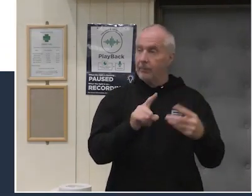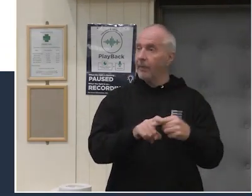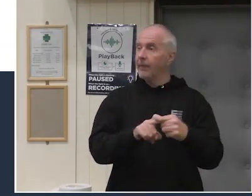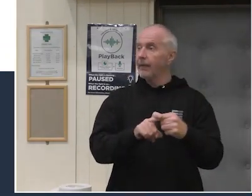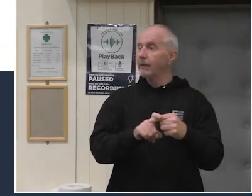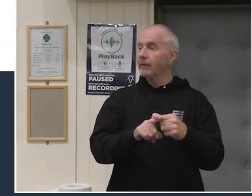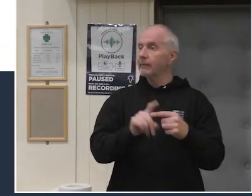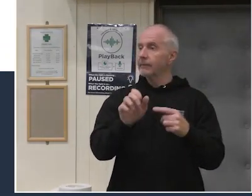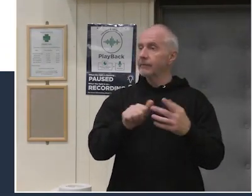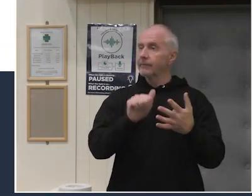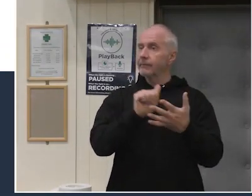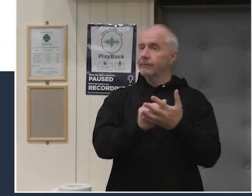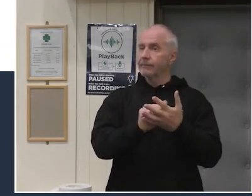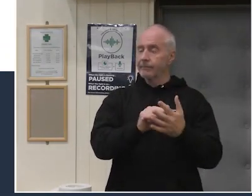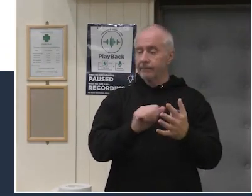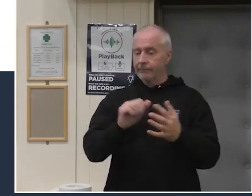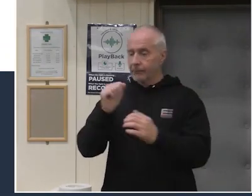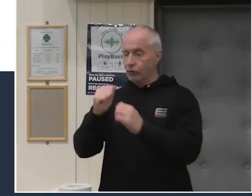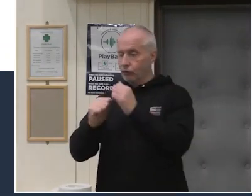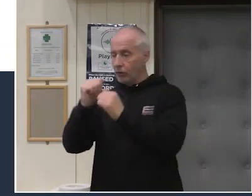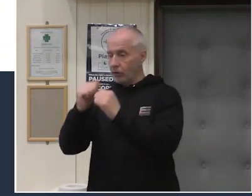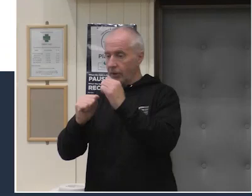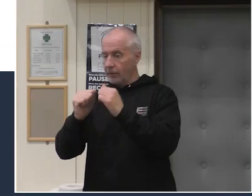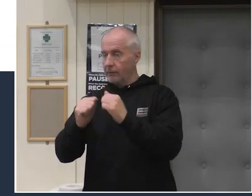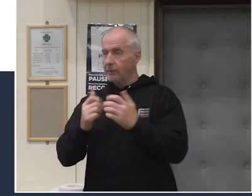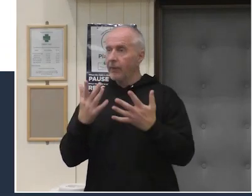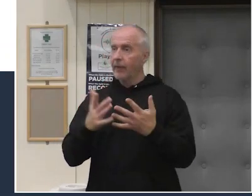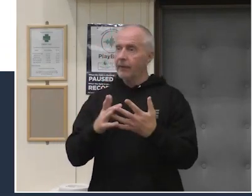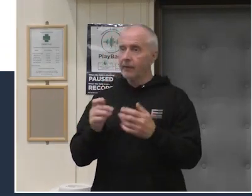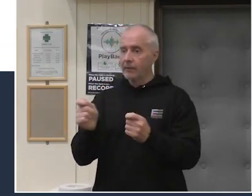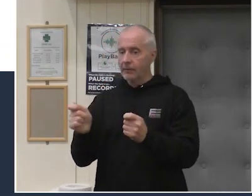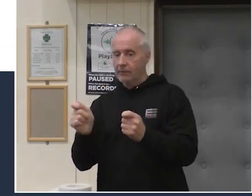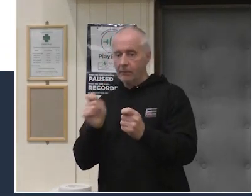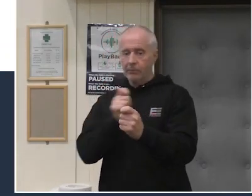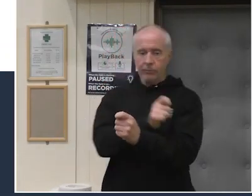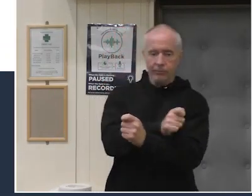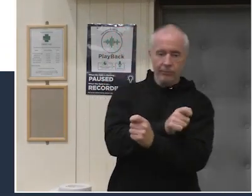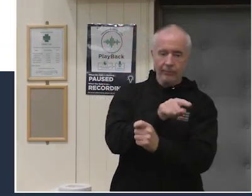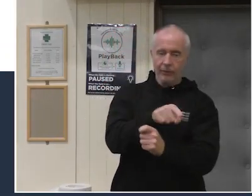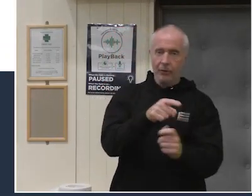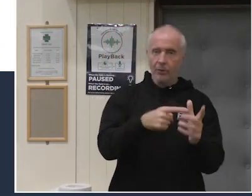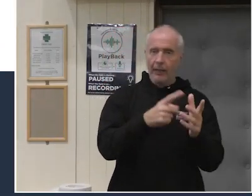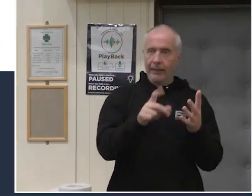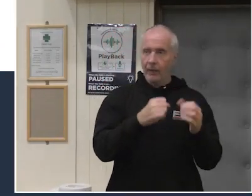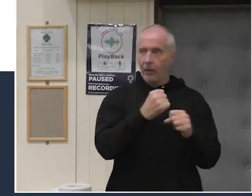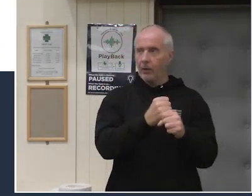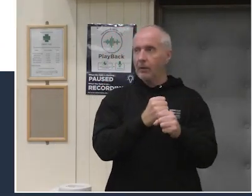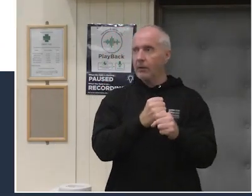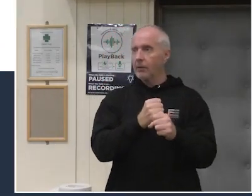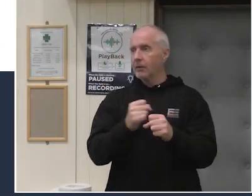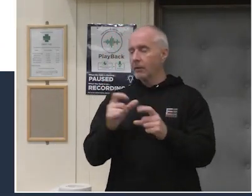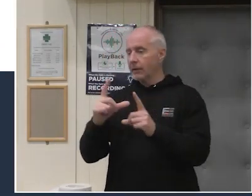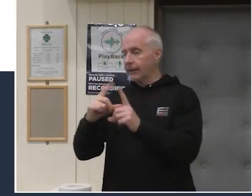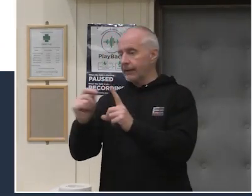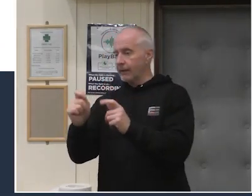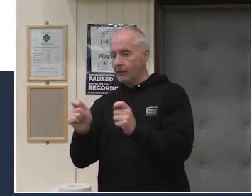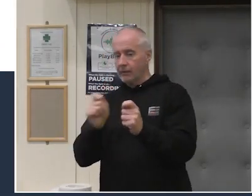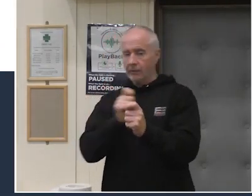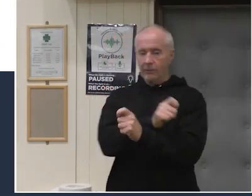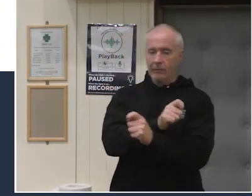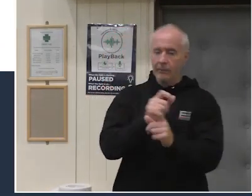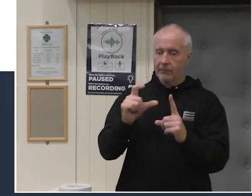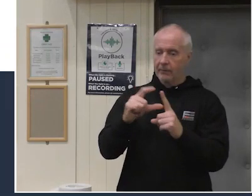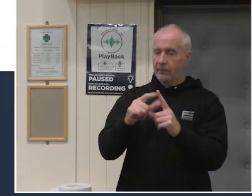the appropriate looking structure. And then we convert it back from digital to analog, and digital to analog converter, or